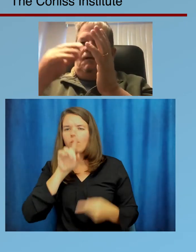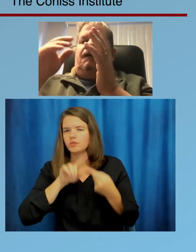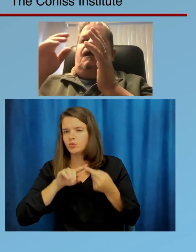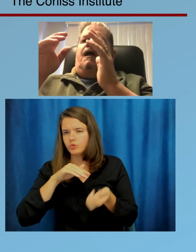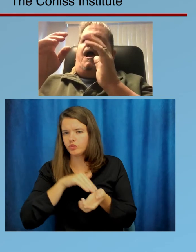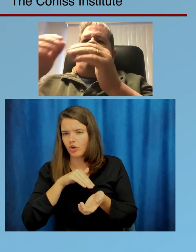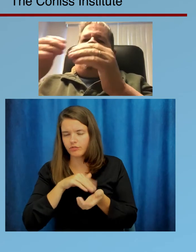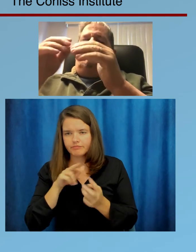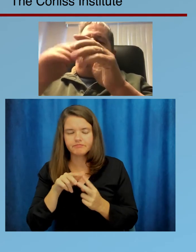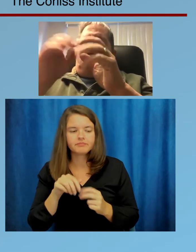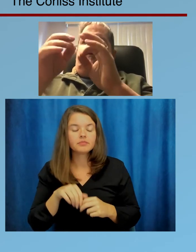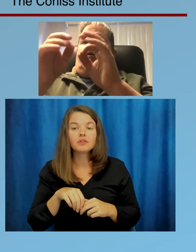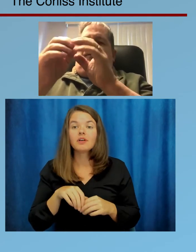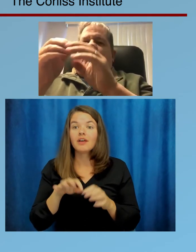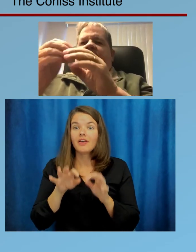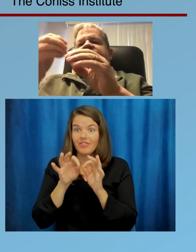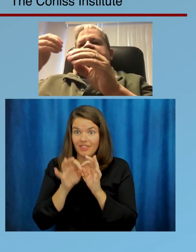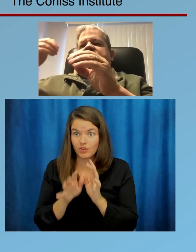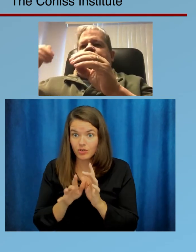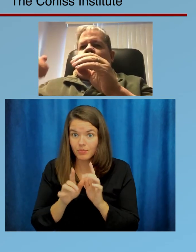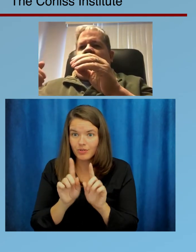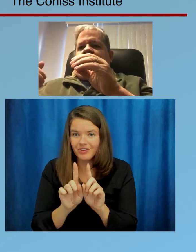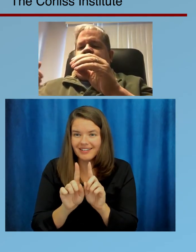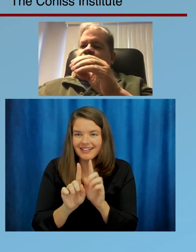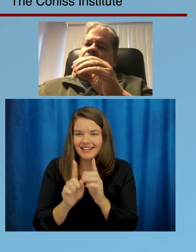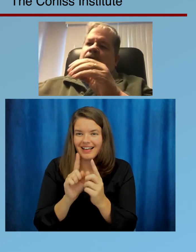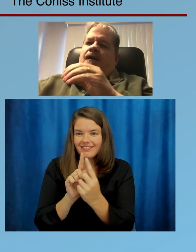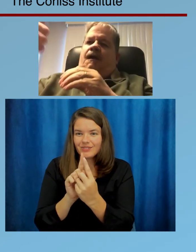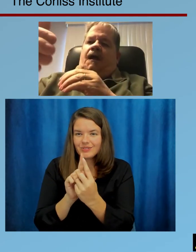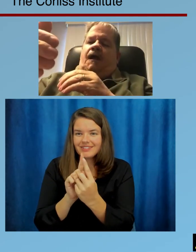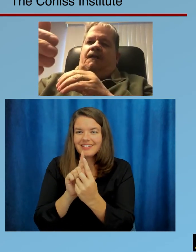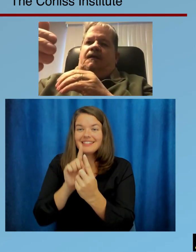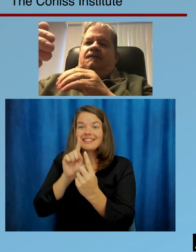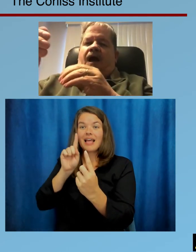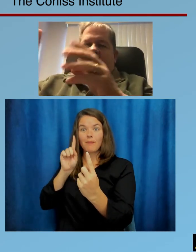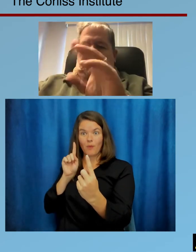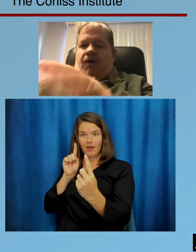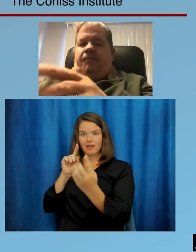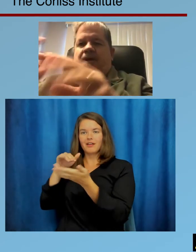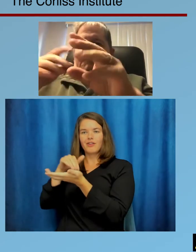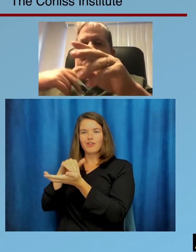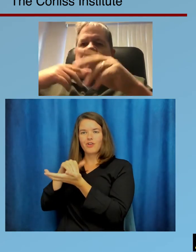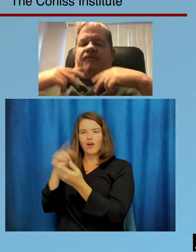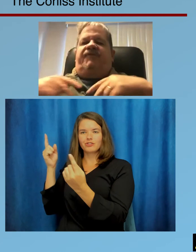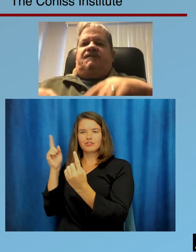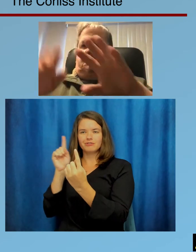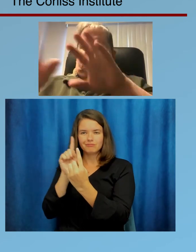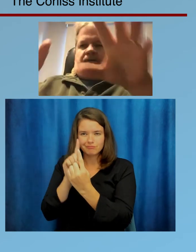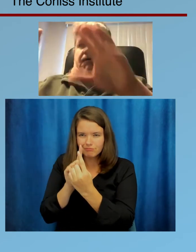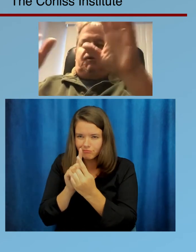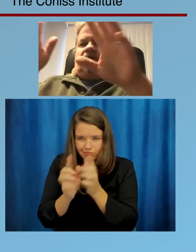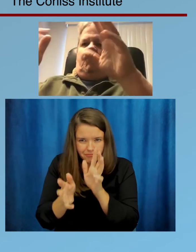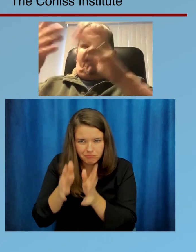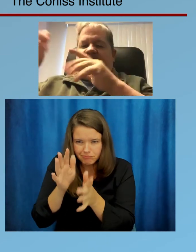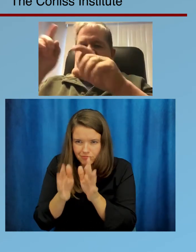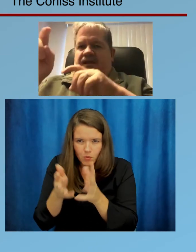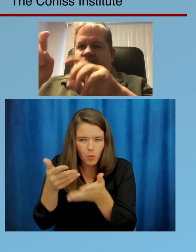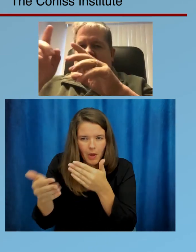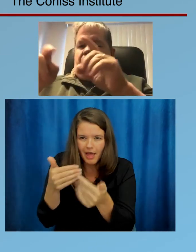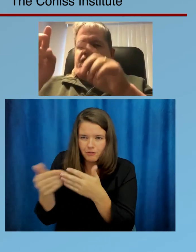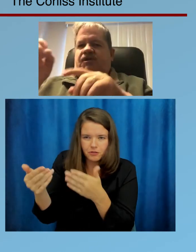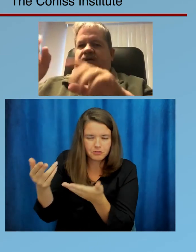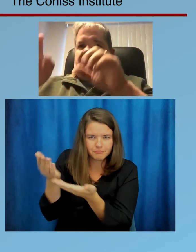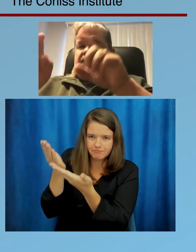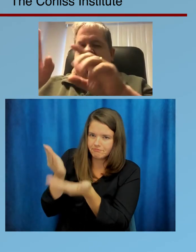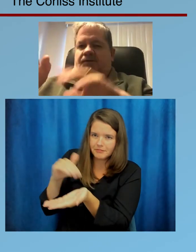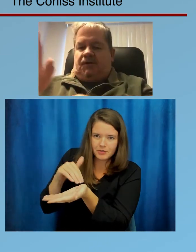doctor. Then the interpreter would have to step away, and the doctor will come in and do the physical touching or whatever